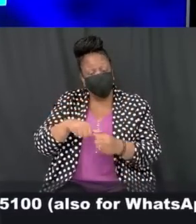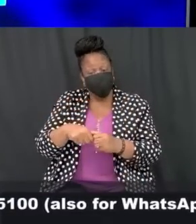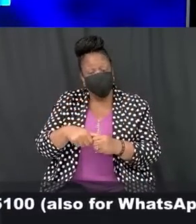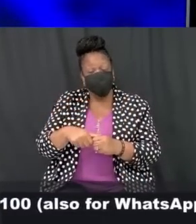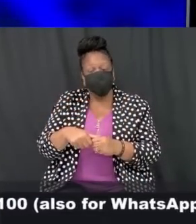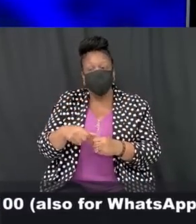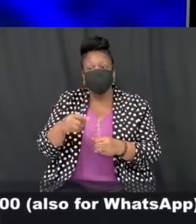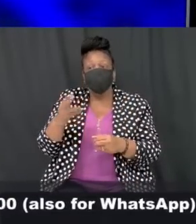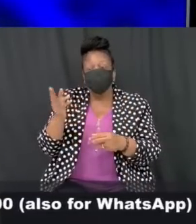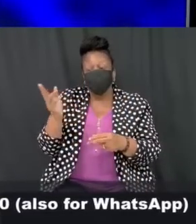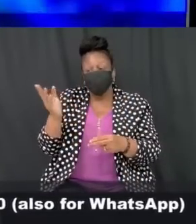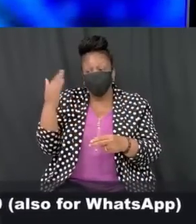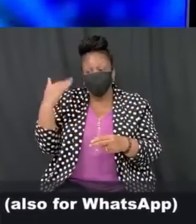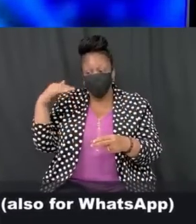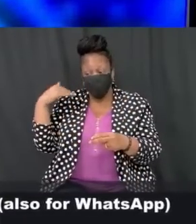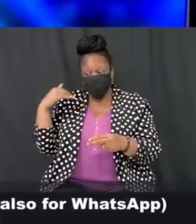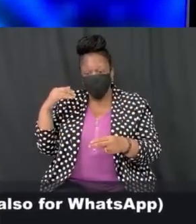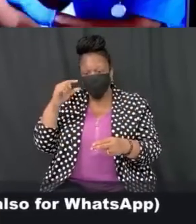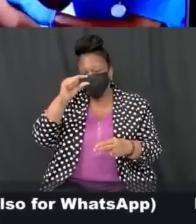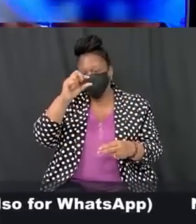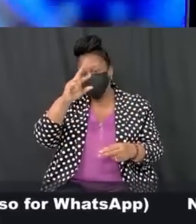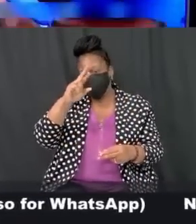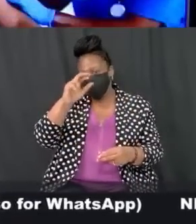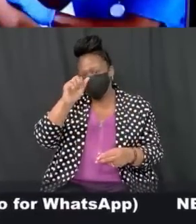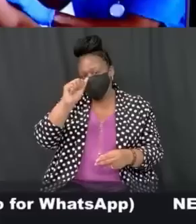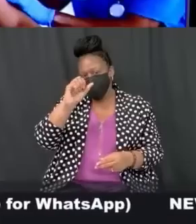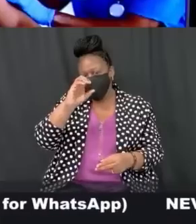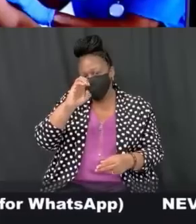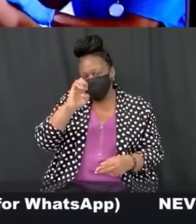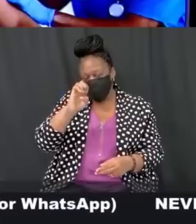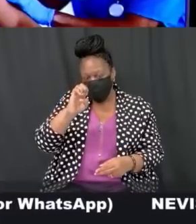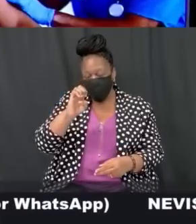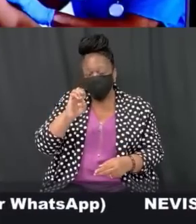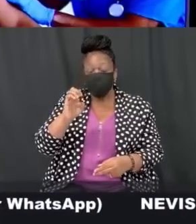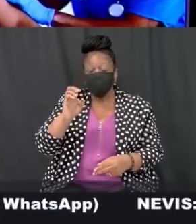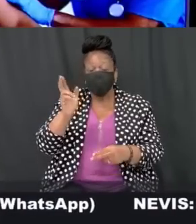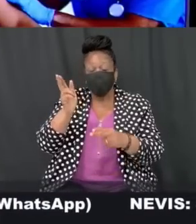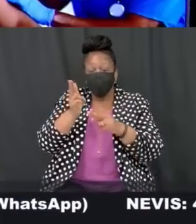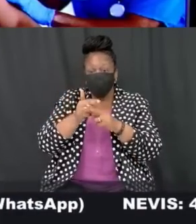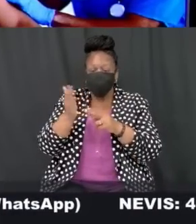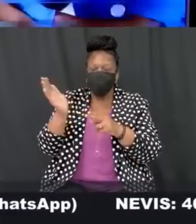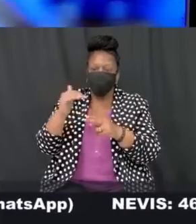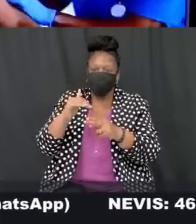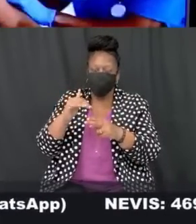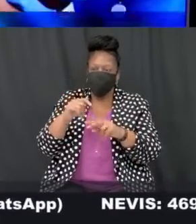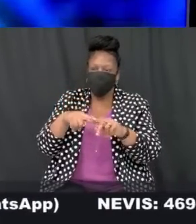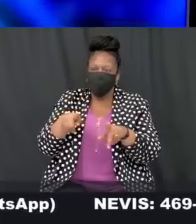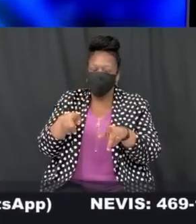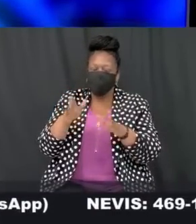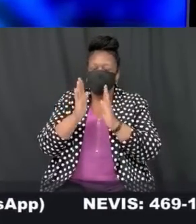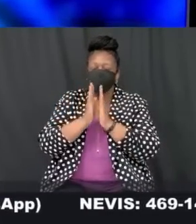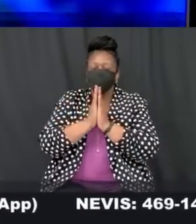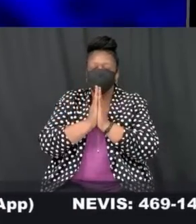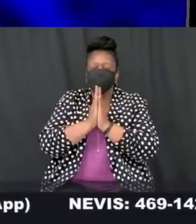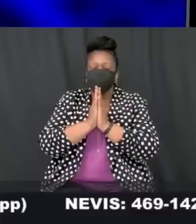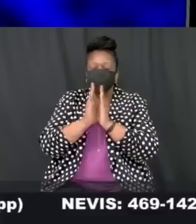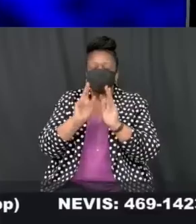tropical storm Grace. She was gracious enough to pass a distance from us. We may not